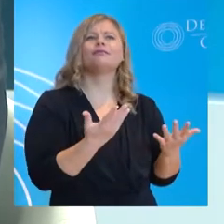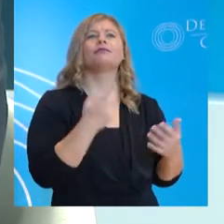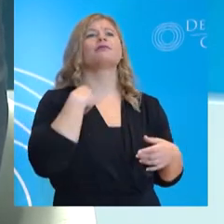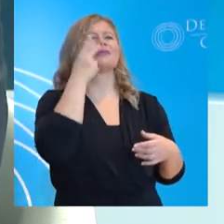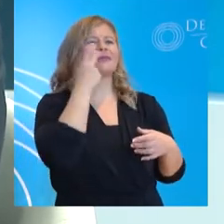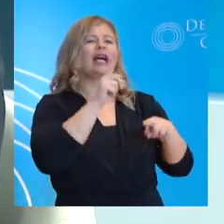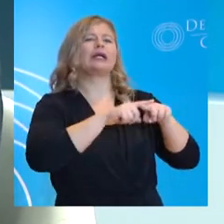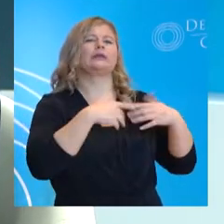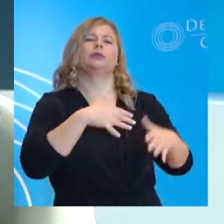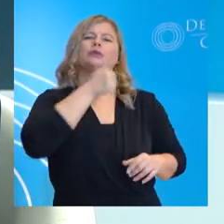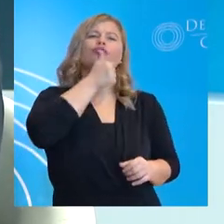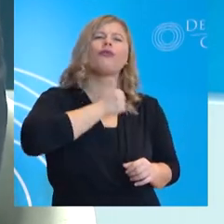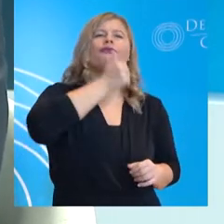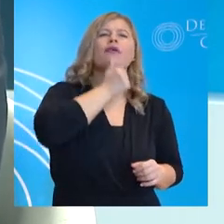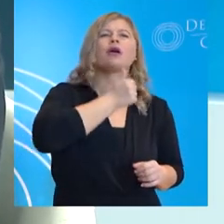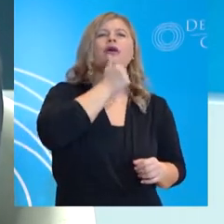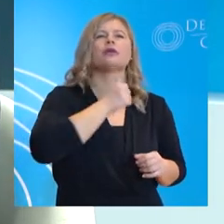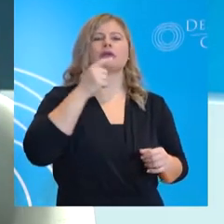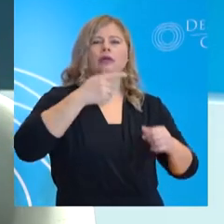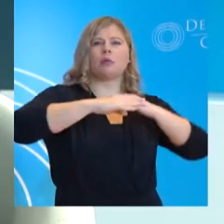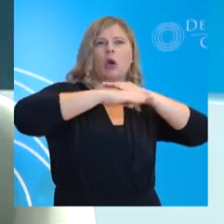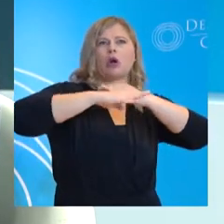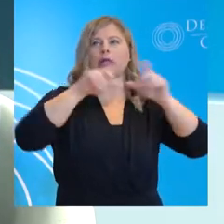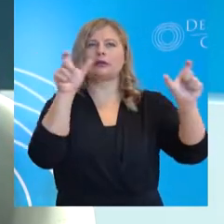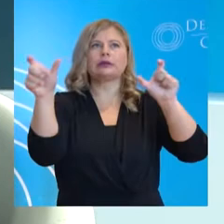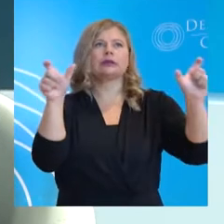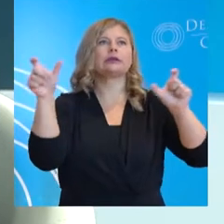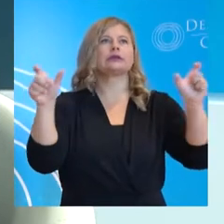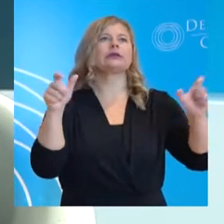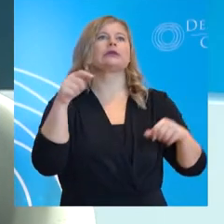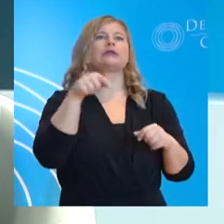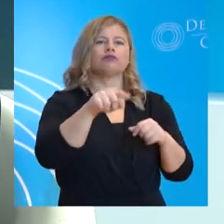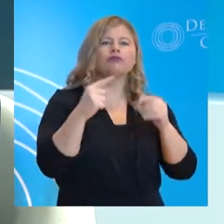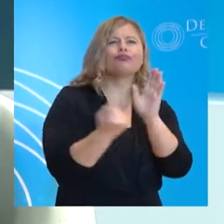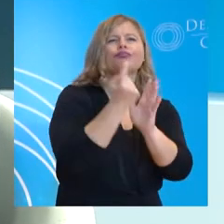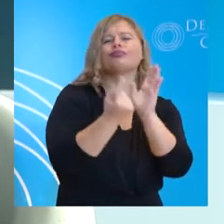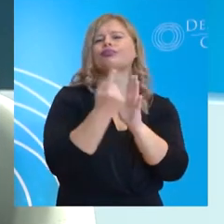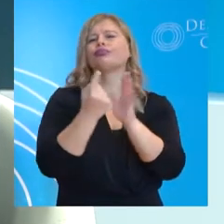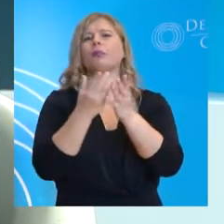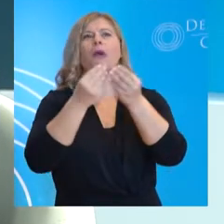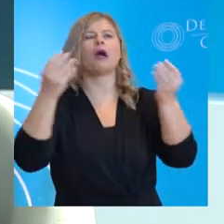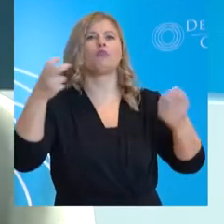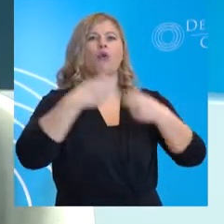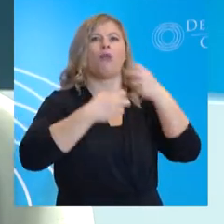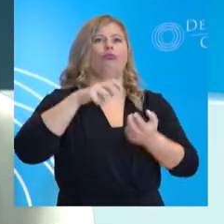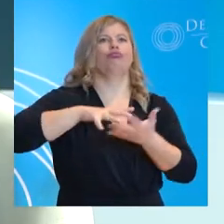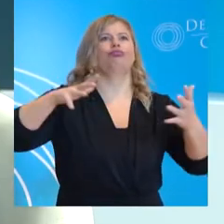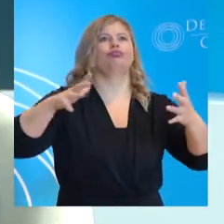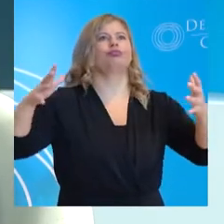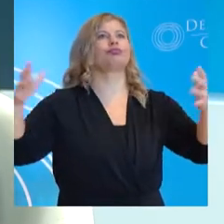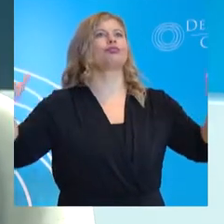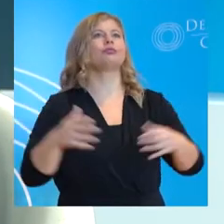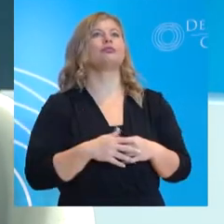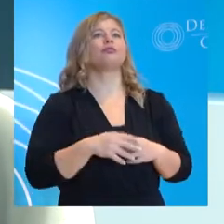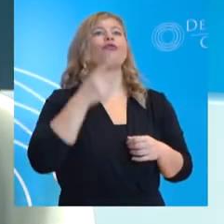to all the migratory flows, and it creates domestic issues and problems, and the rest of Europe has not been terribly generous